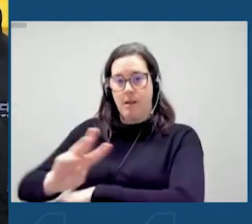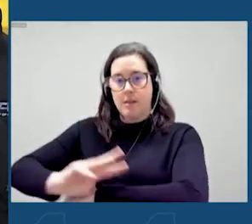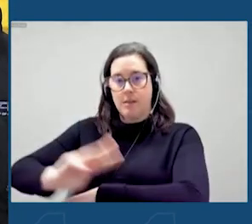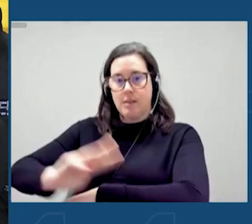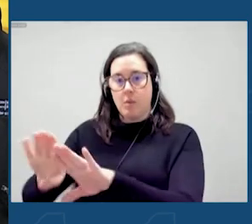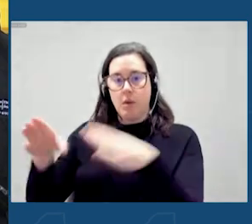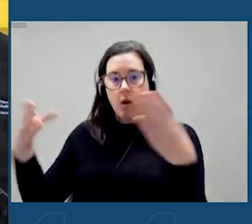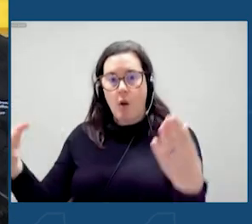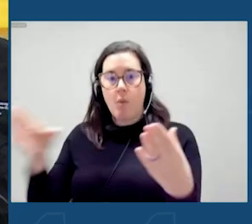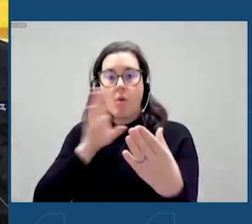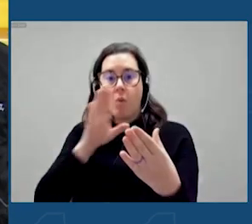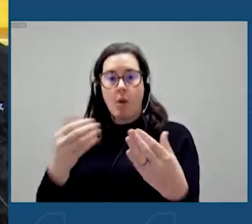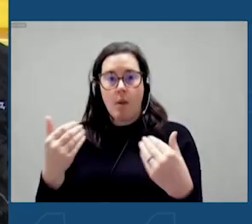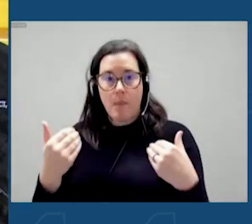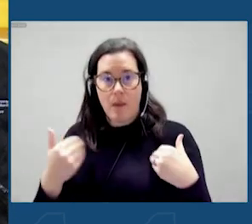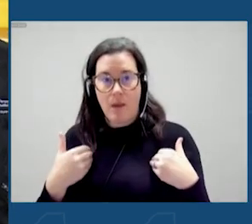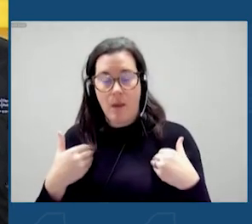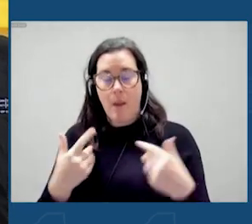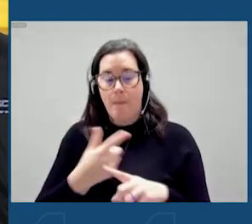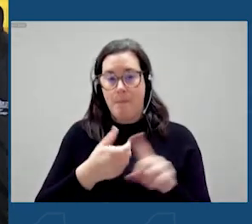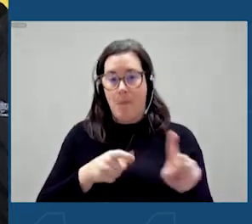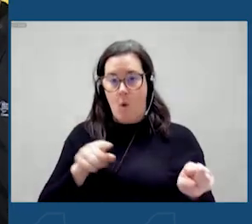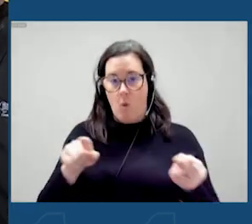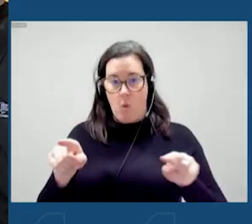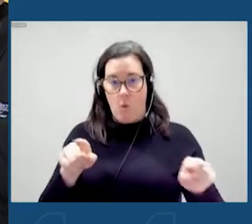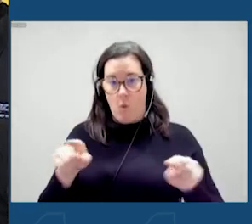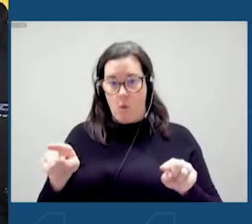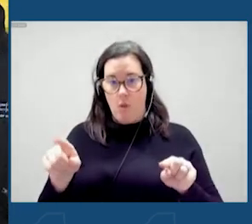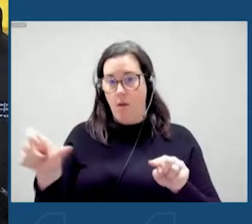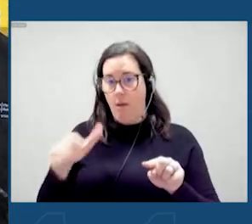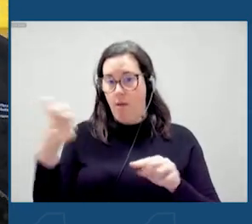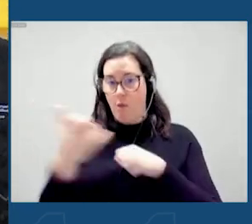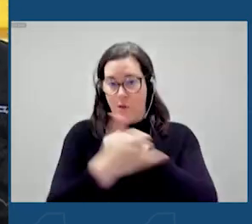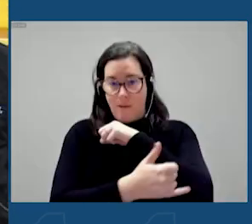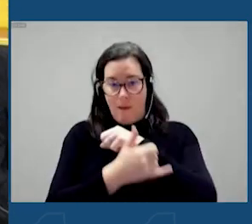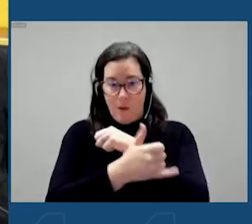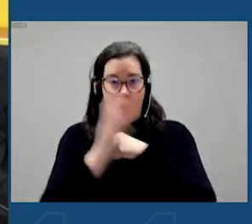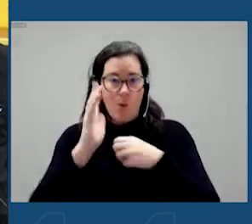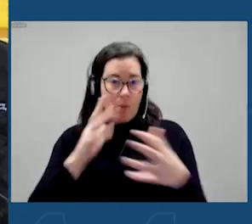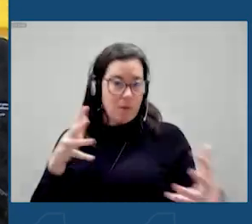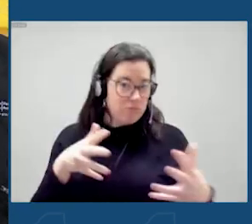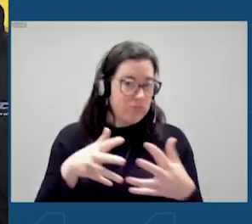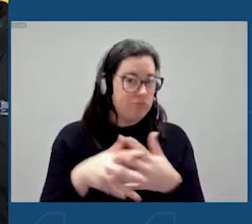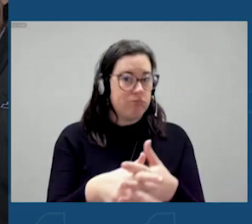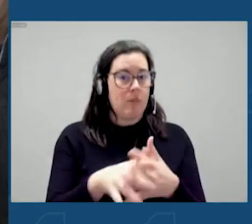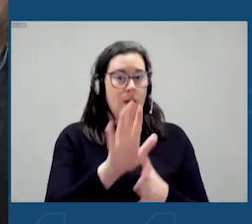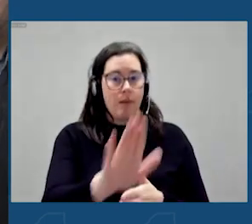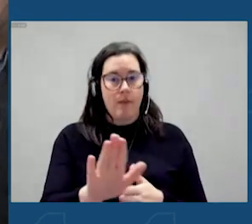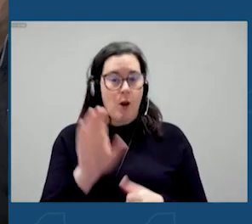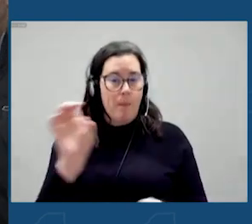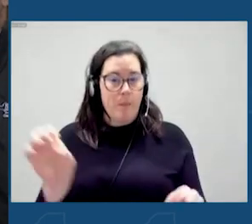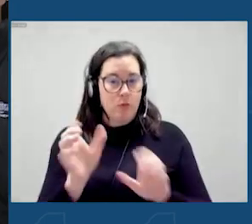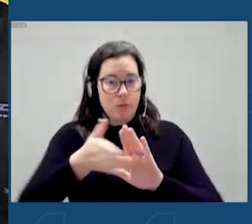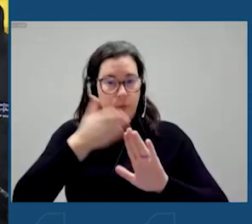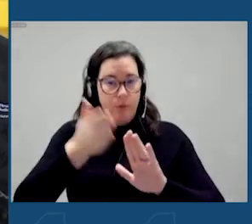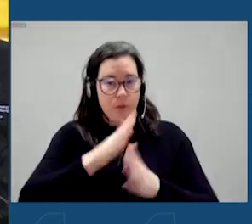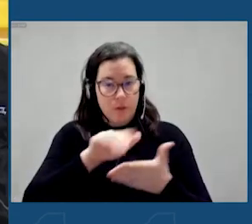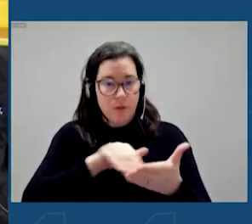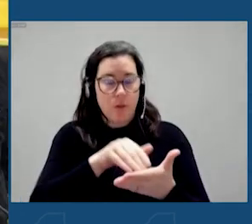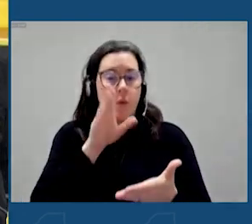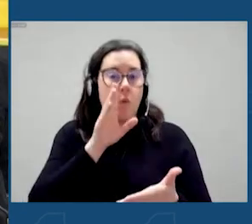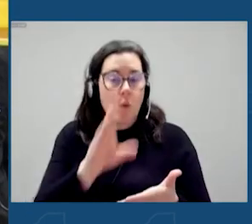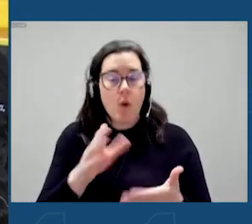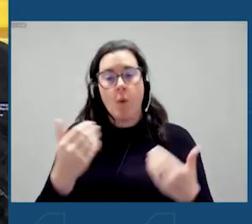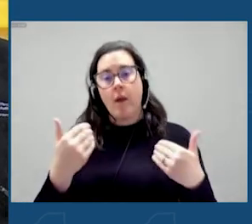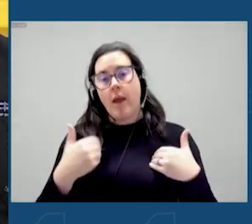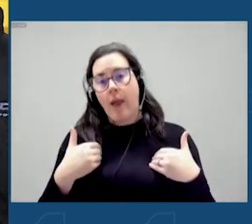with both the Erie County team and the Genesee County team in their emergency operations centers. We have moved snowmobiles,